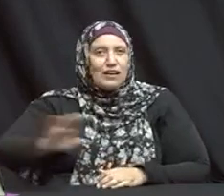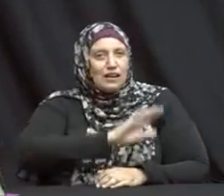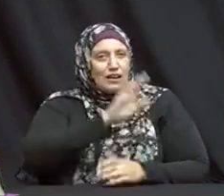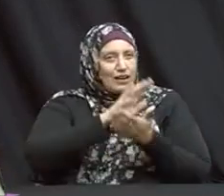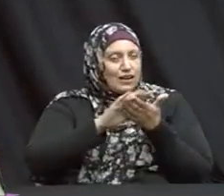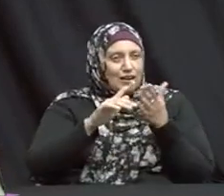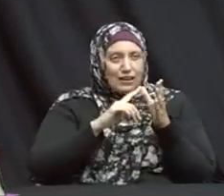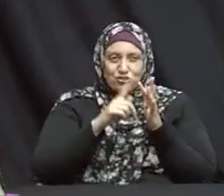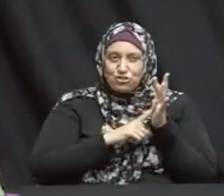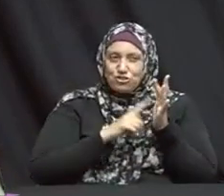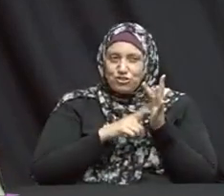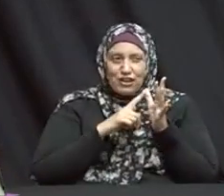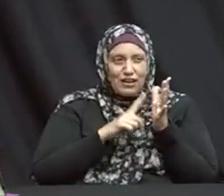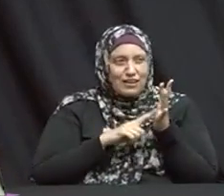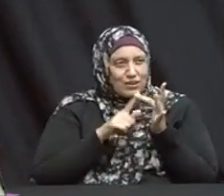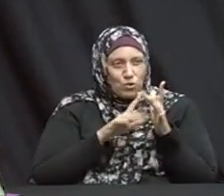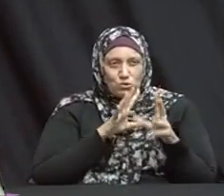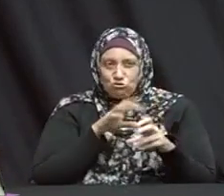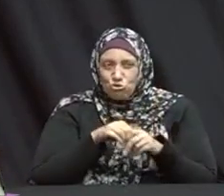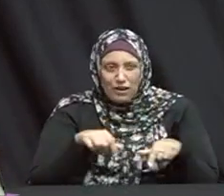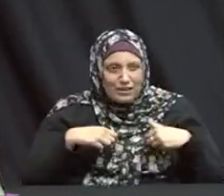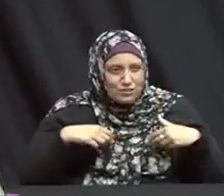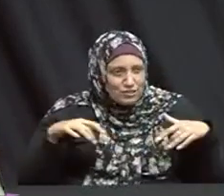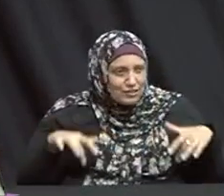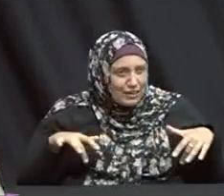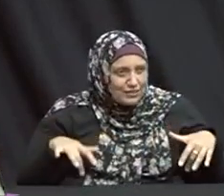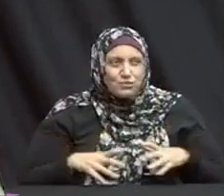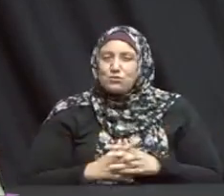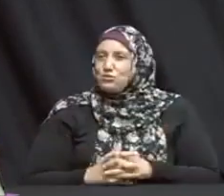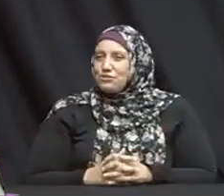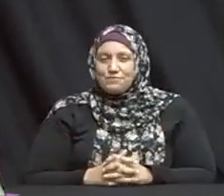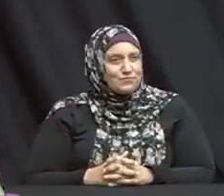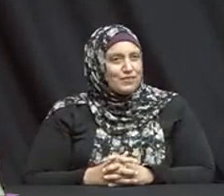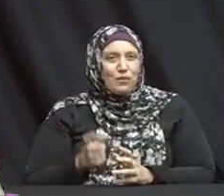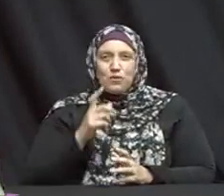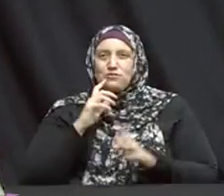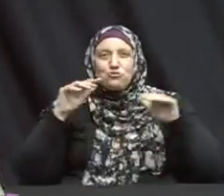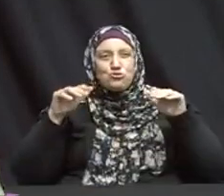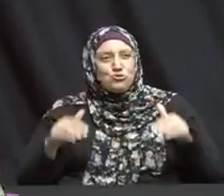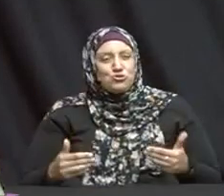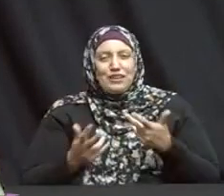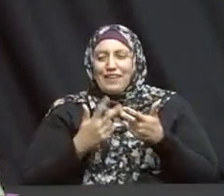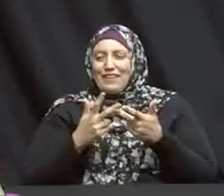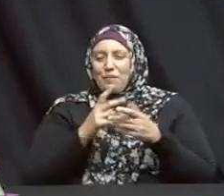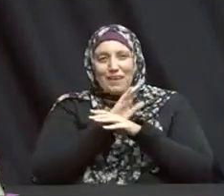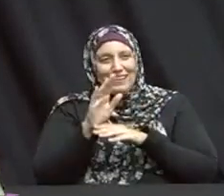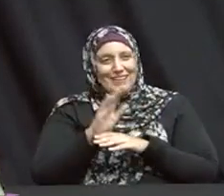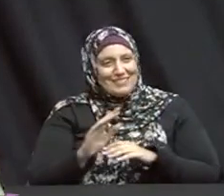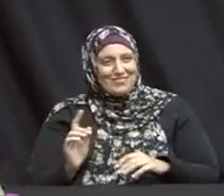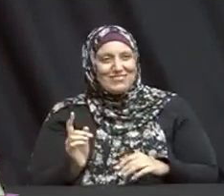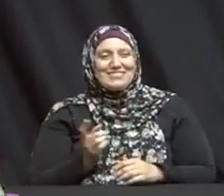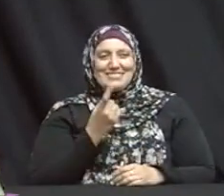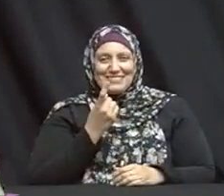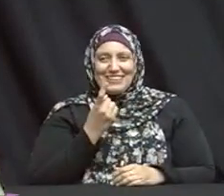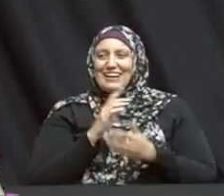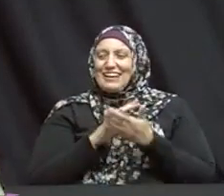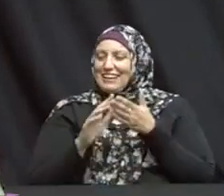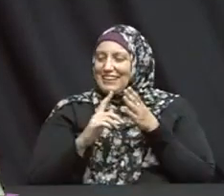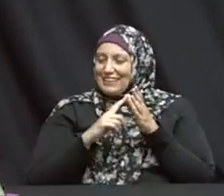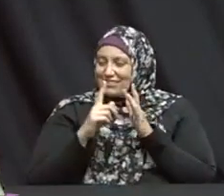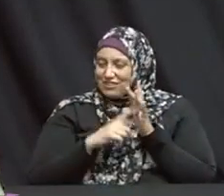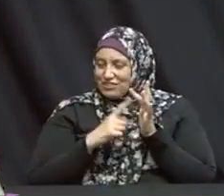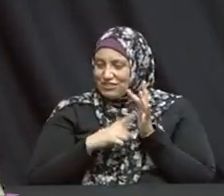Probably not. I might go on to introduce the other panelists that we have today. I'll start with Haj Muhammad Ayash.